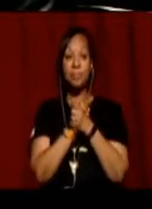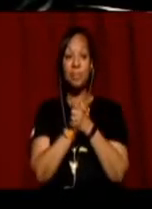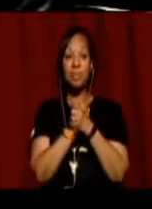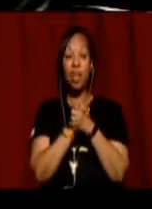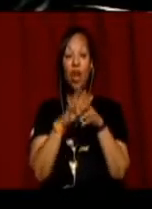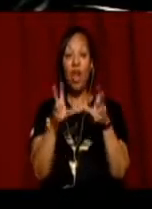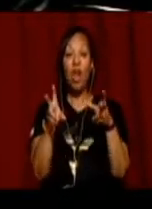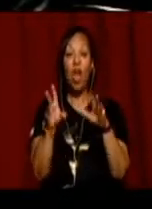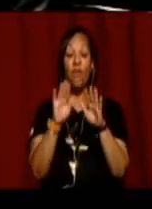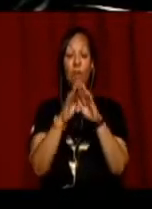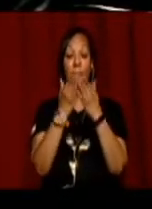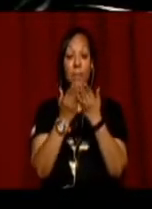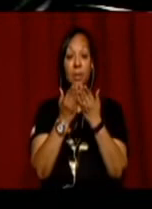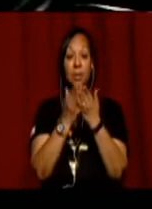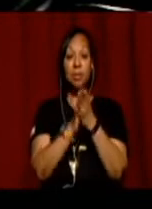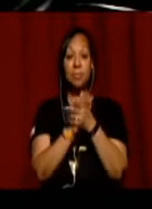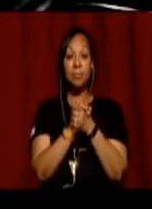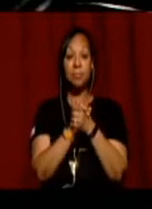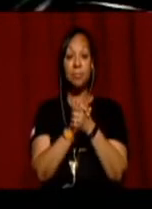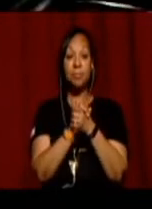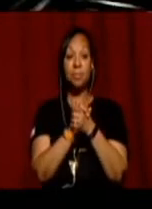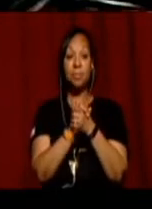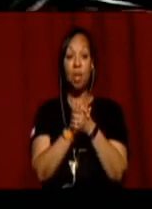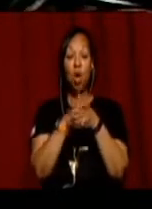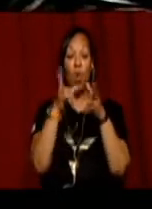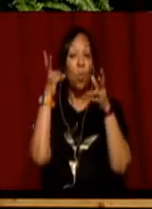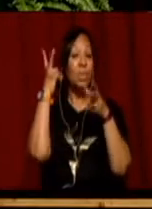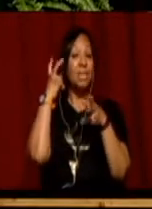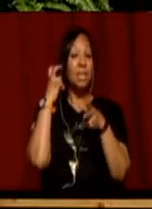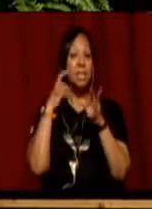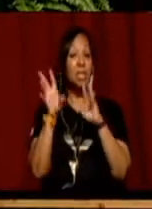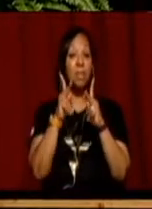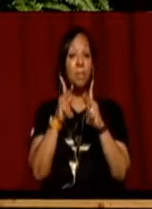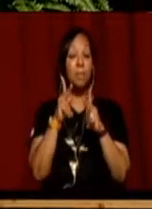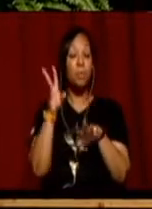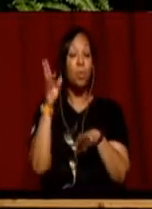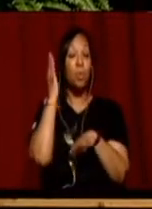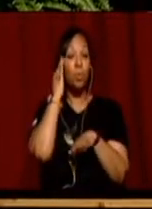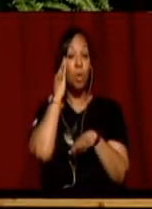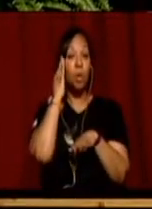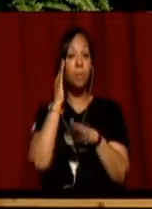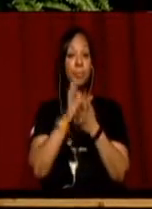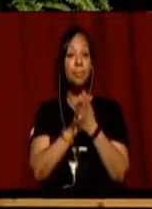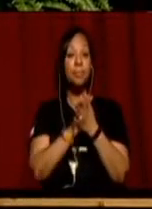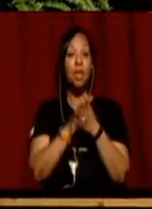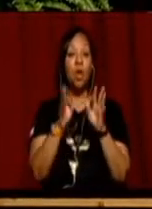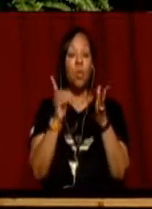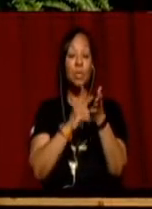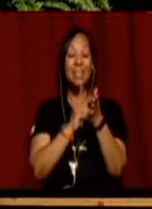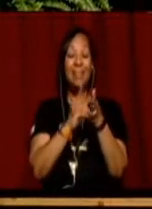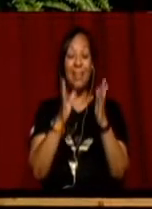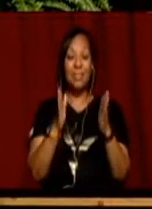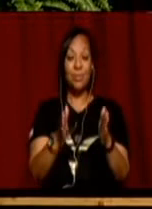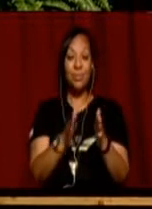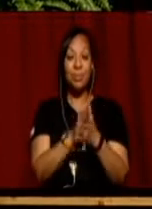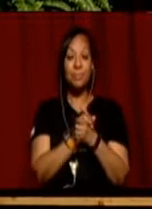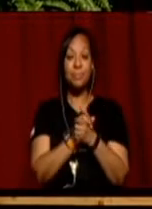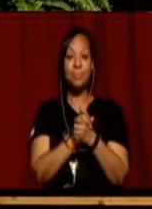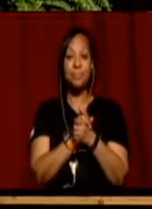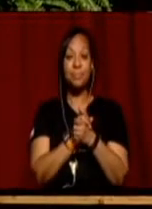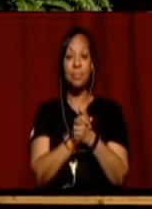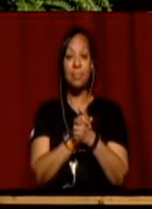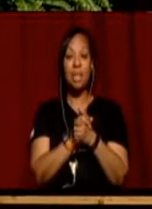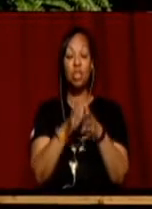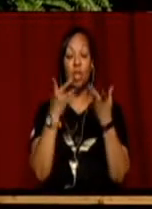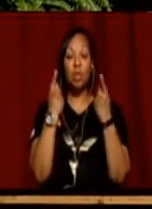the book was listen to the people who know what they're talking about, your epidemiologists, your doctors. And so